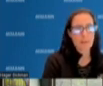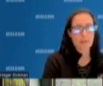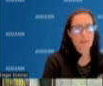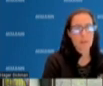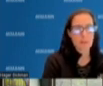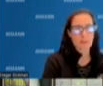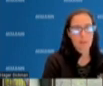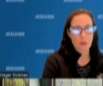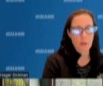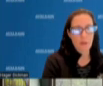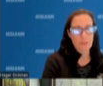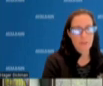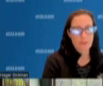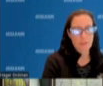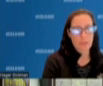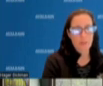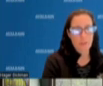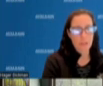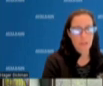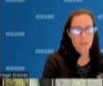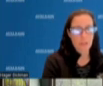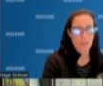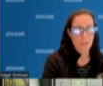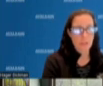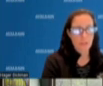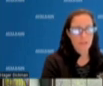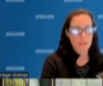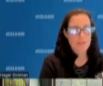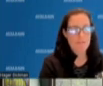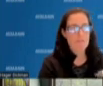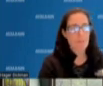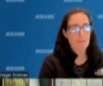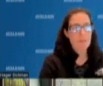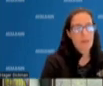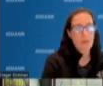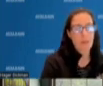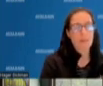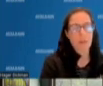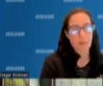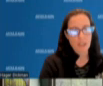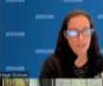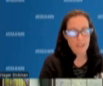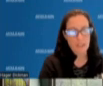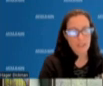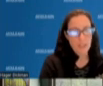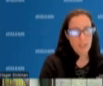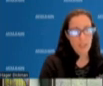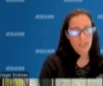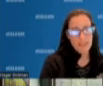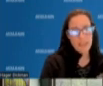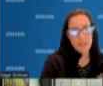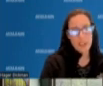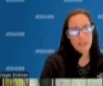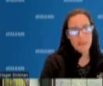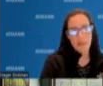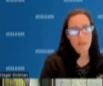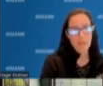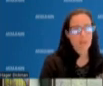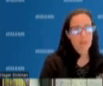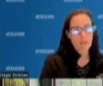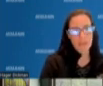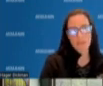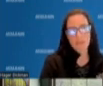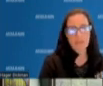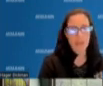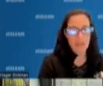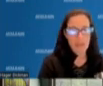have to abide by work requirements or seek work in those kind of required processes. And then, talking